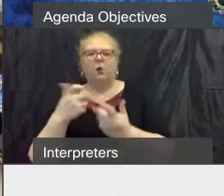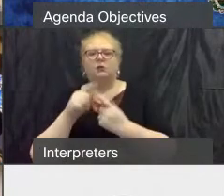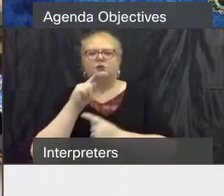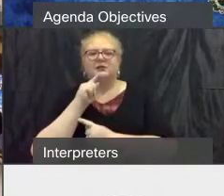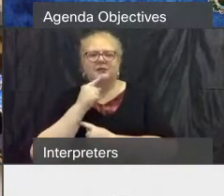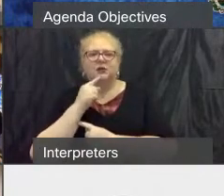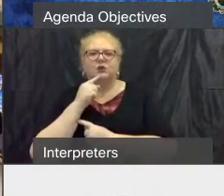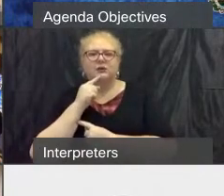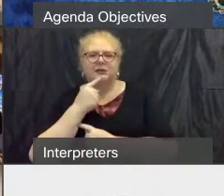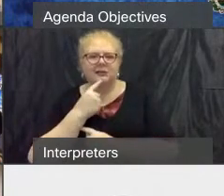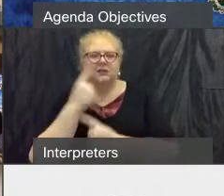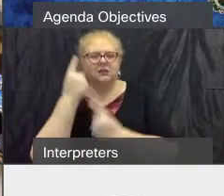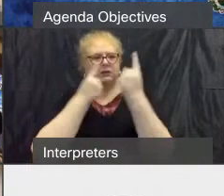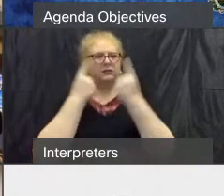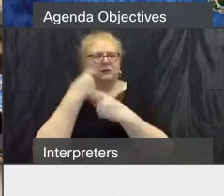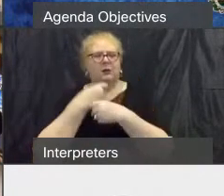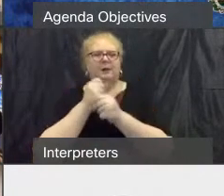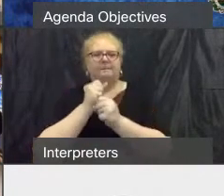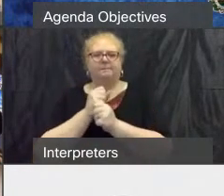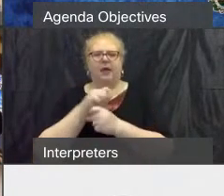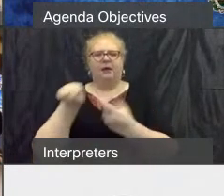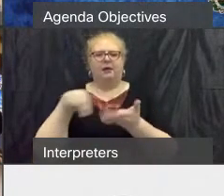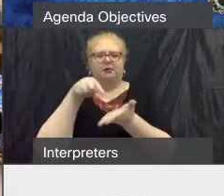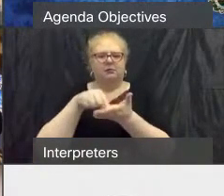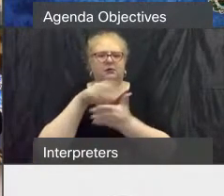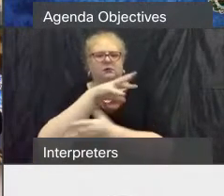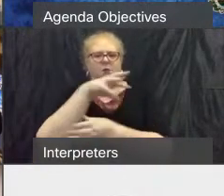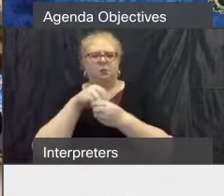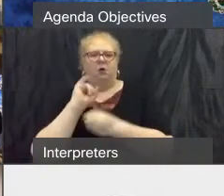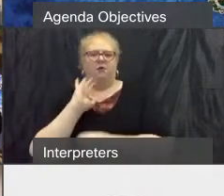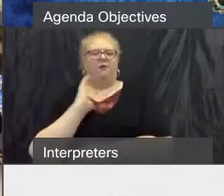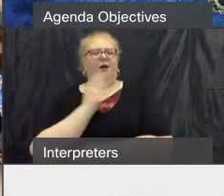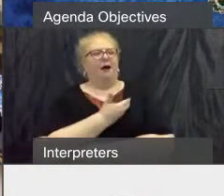at making this a part of our reentry program.